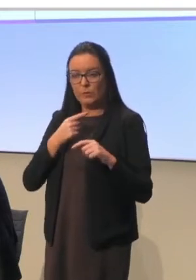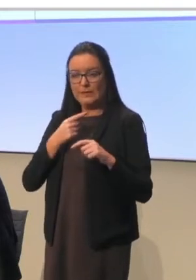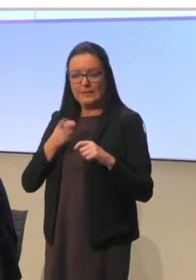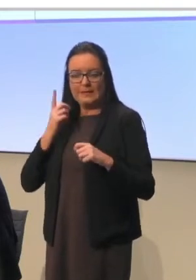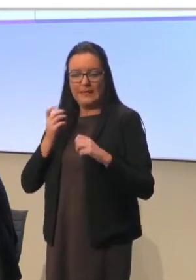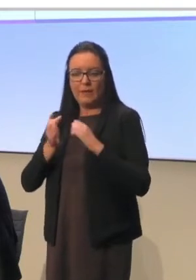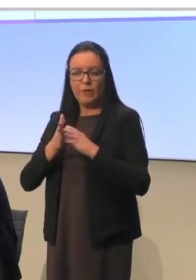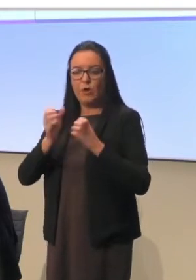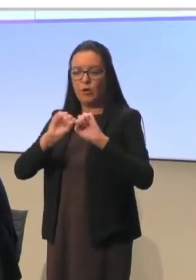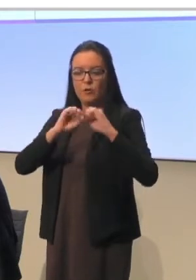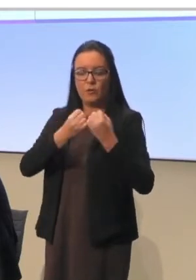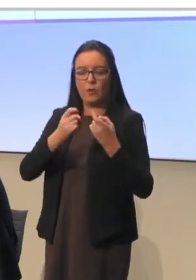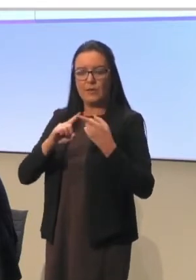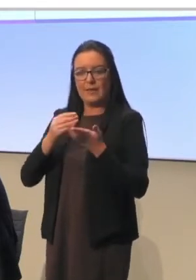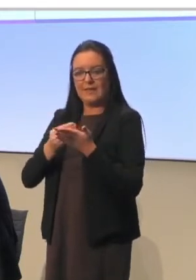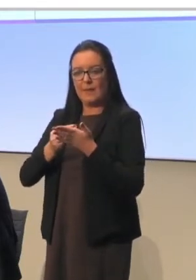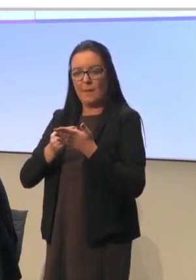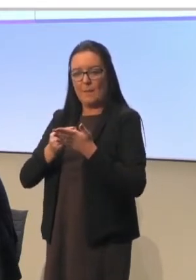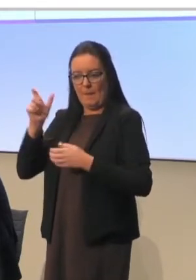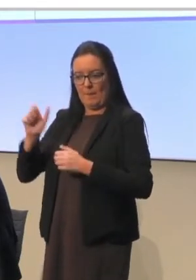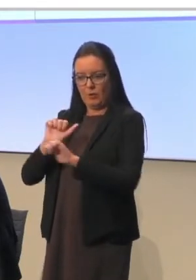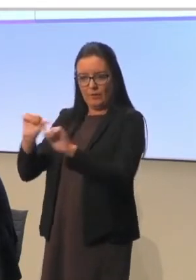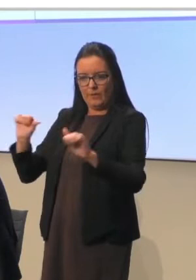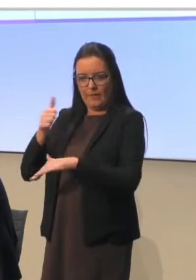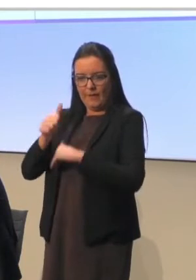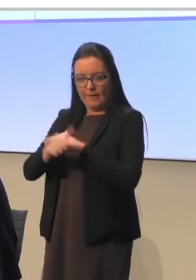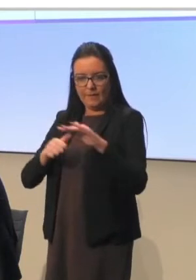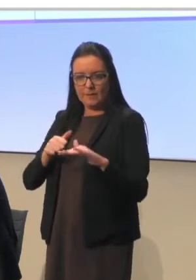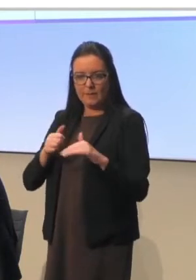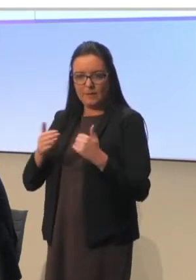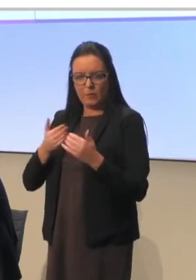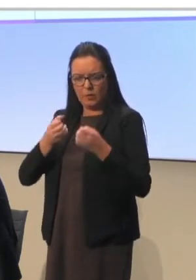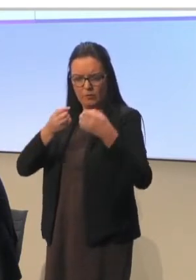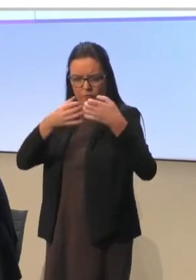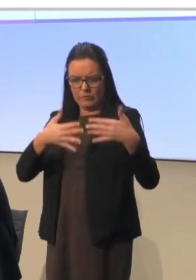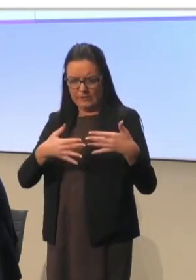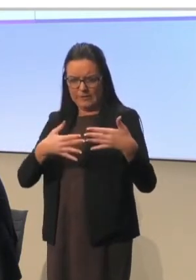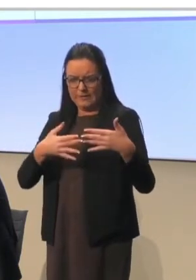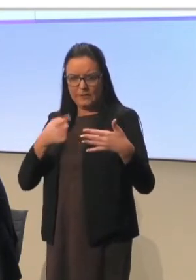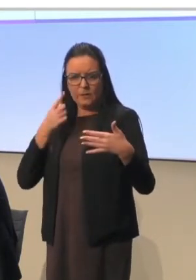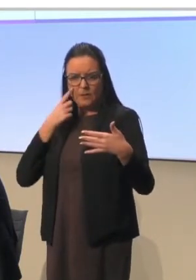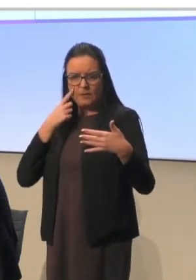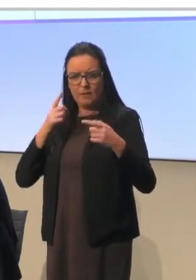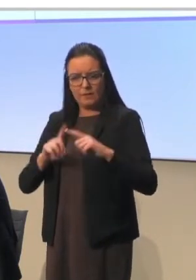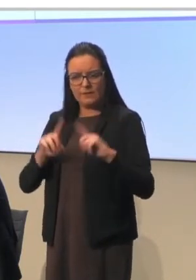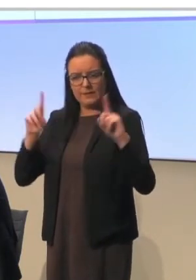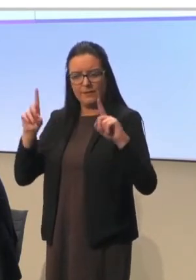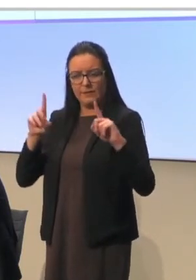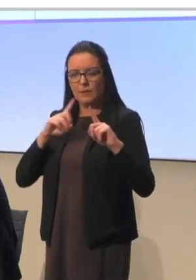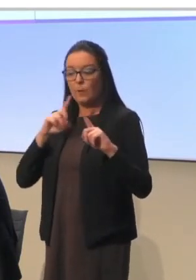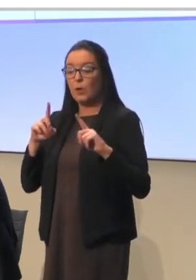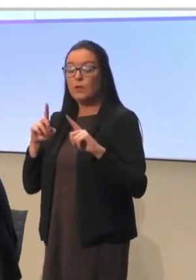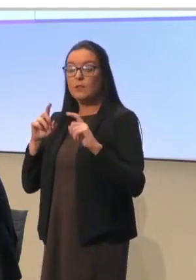and personal experiences, what we found was that the differences weren't significant except for the social emotional